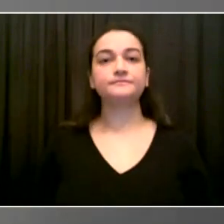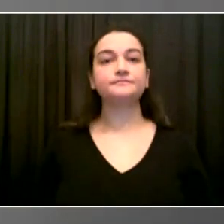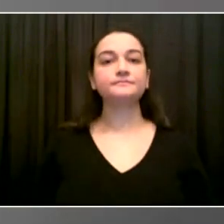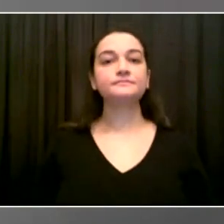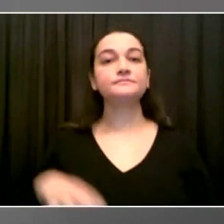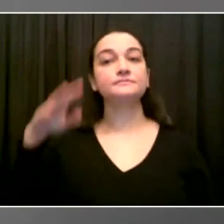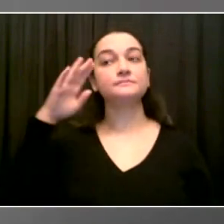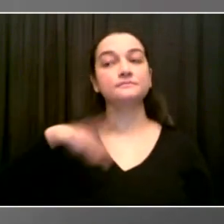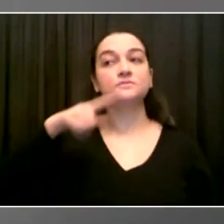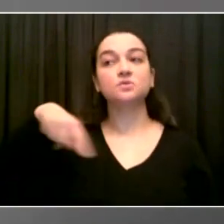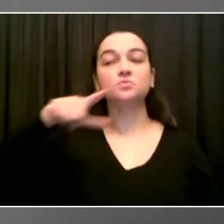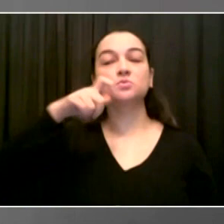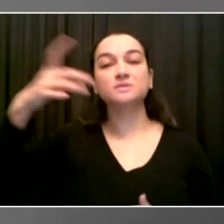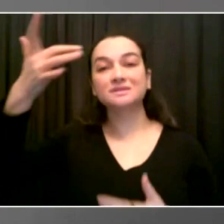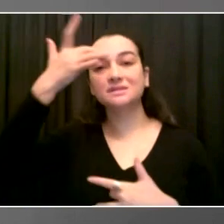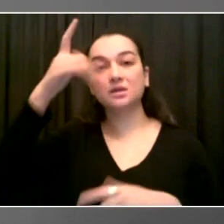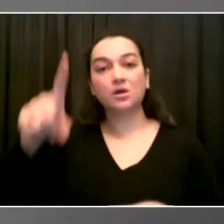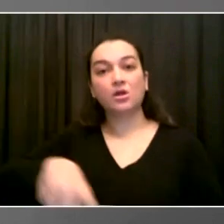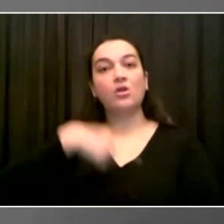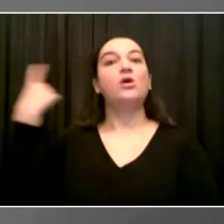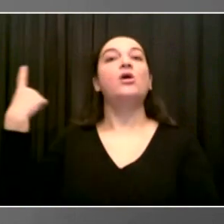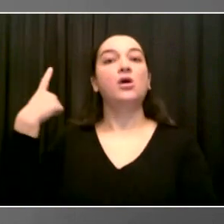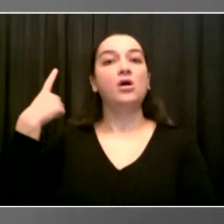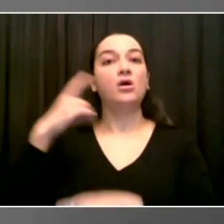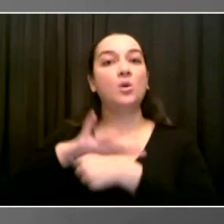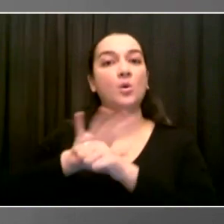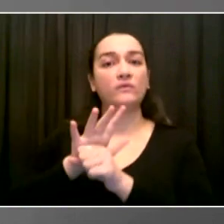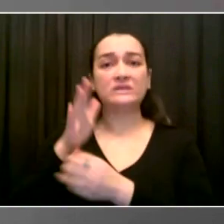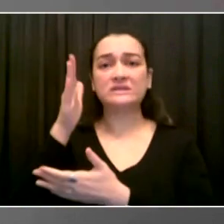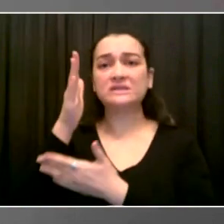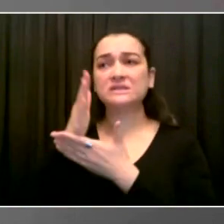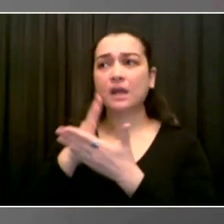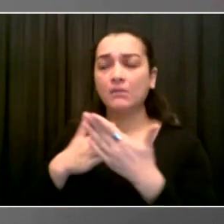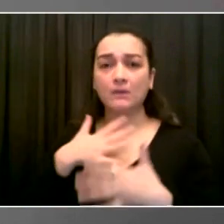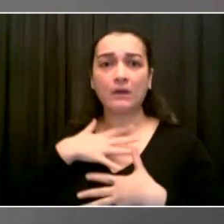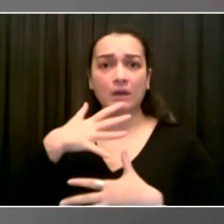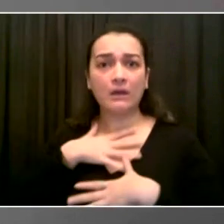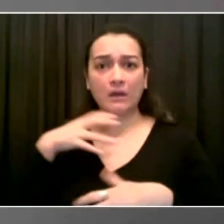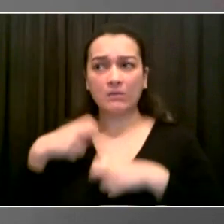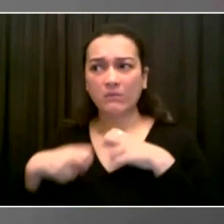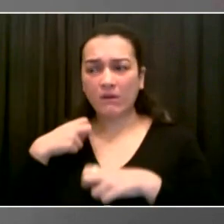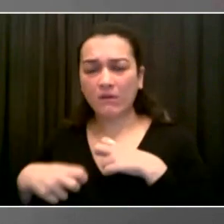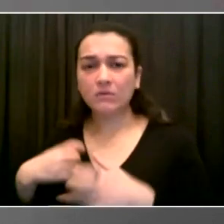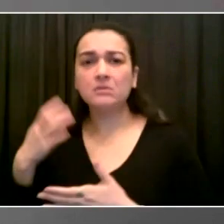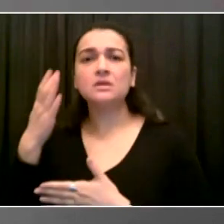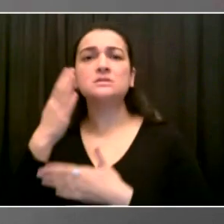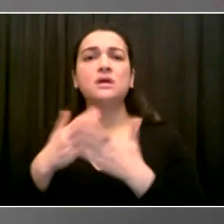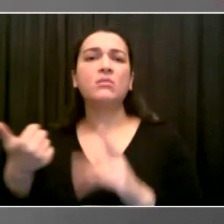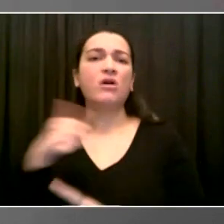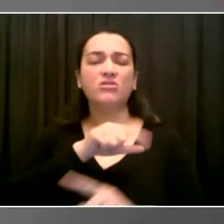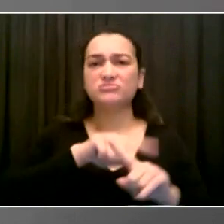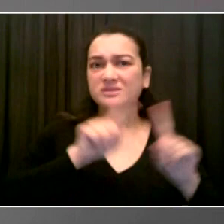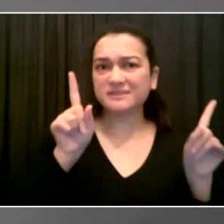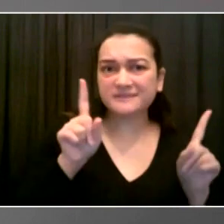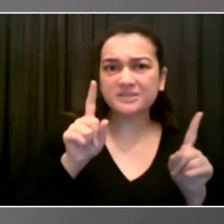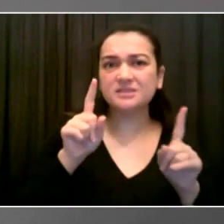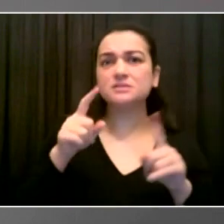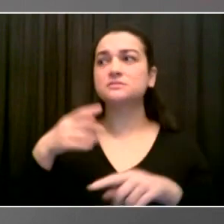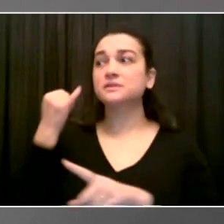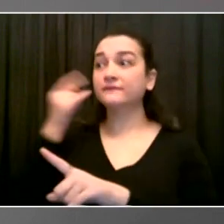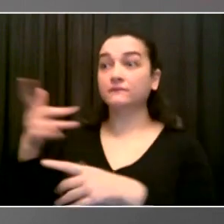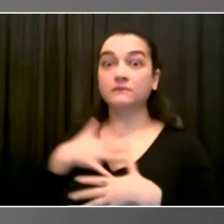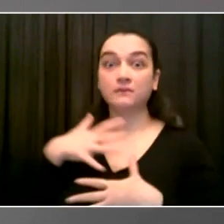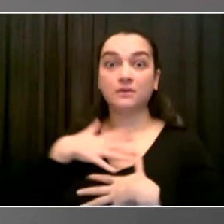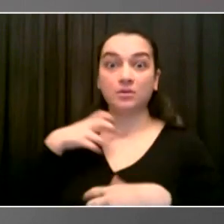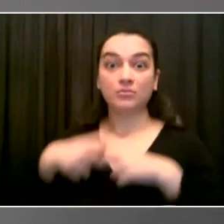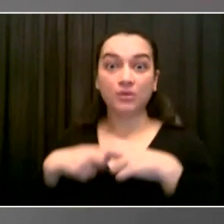from respiratory symptoms, which require excellent radiologic equipment and techniques that we have